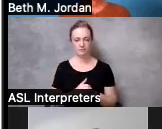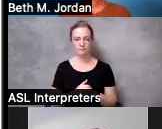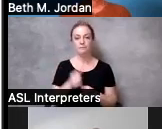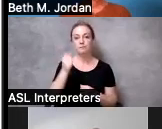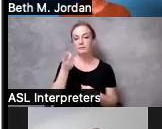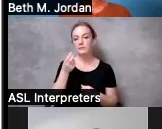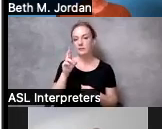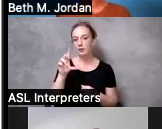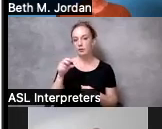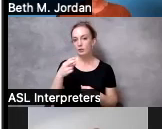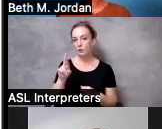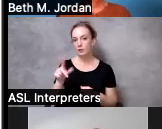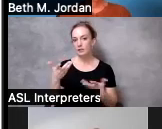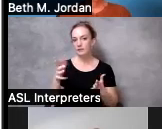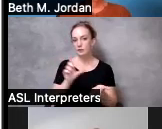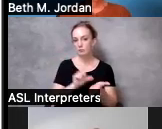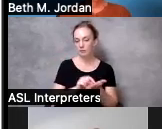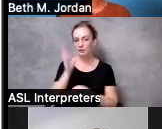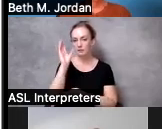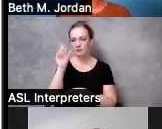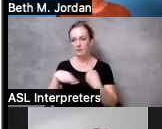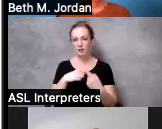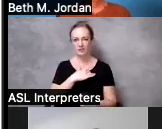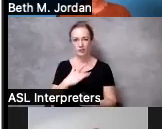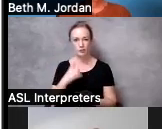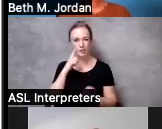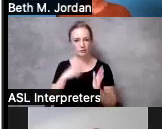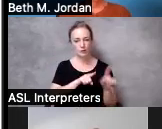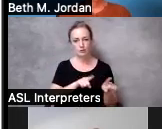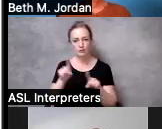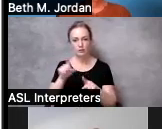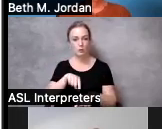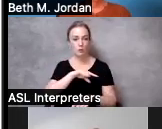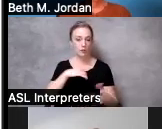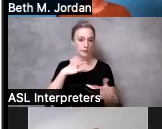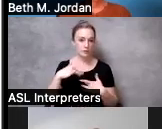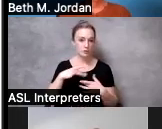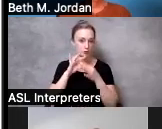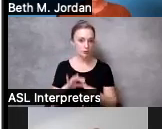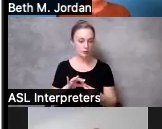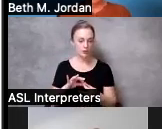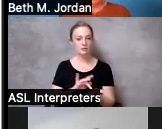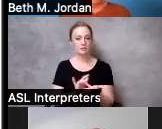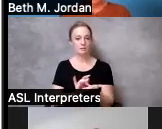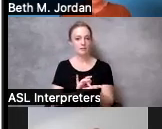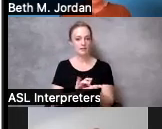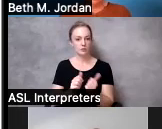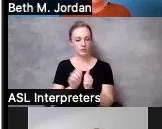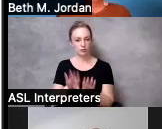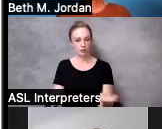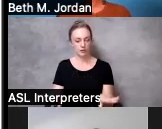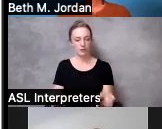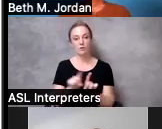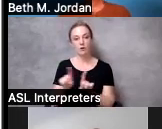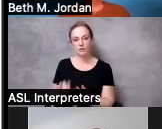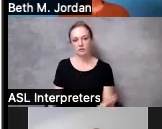has published and presented on trends and quality concerns concerning the use of psychotropic medications in children and the importance